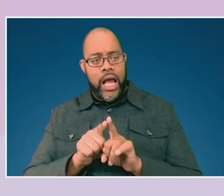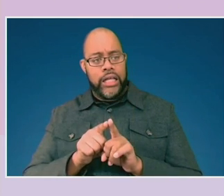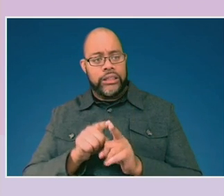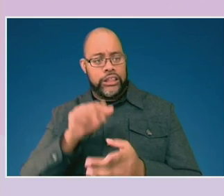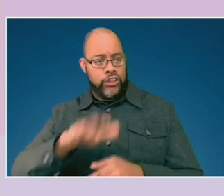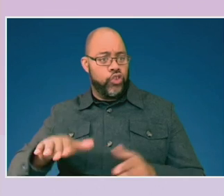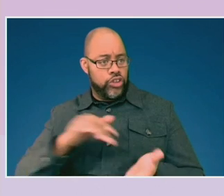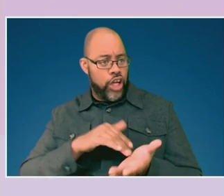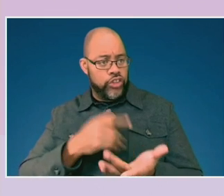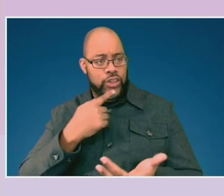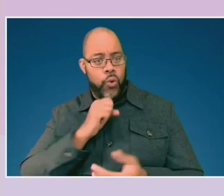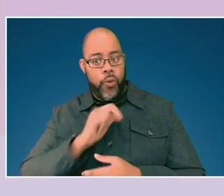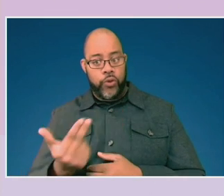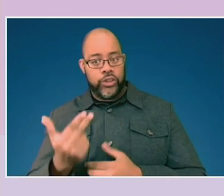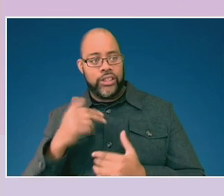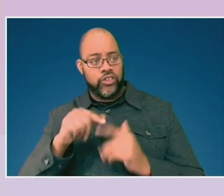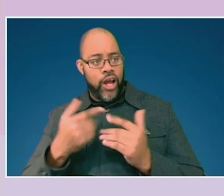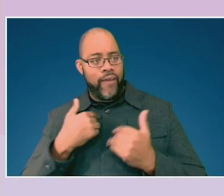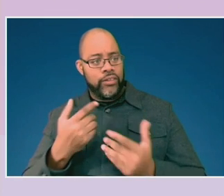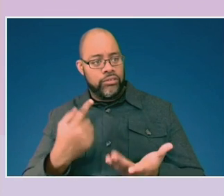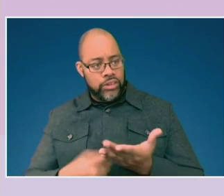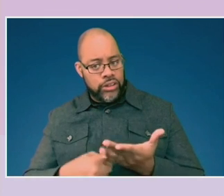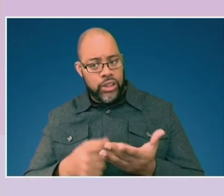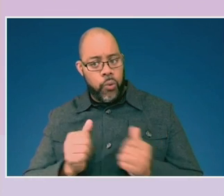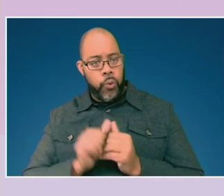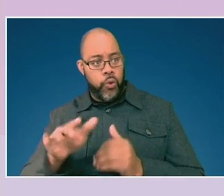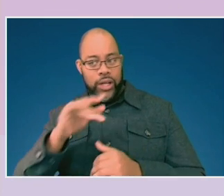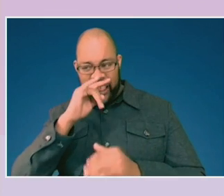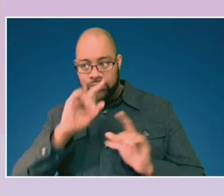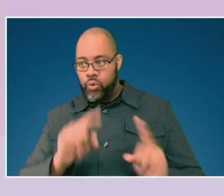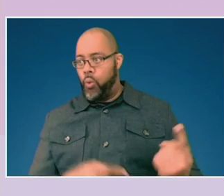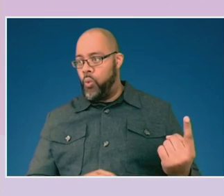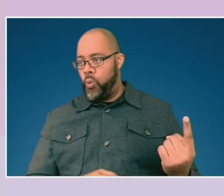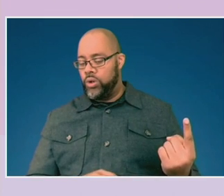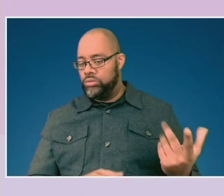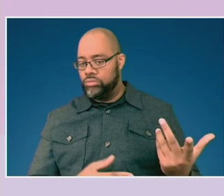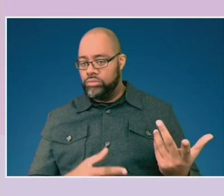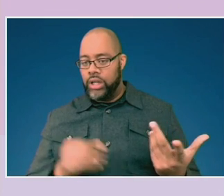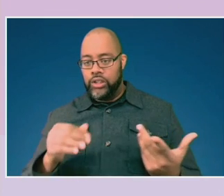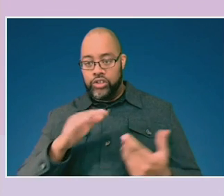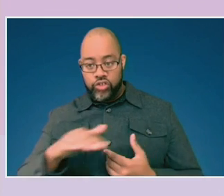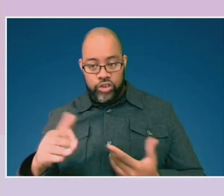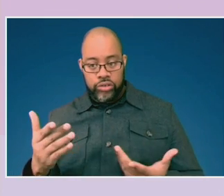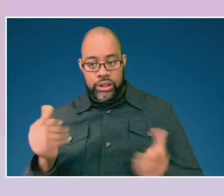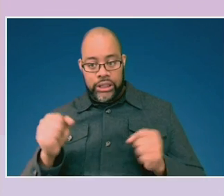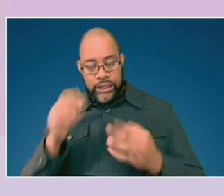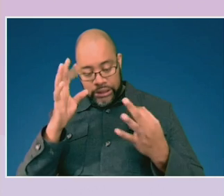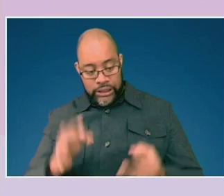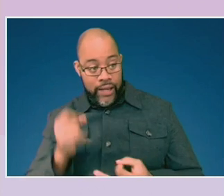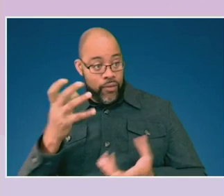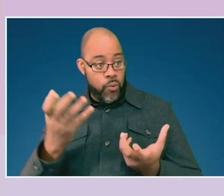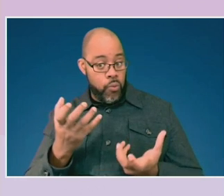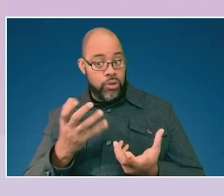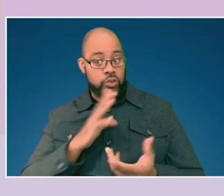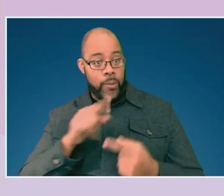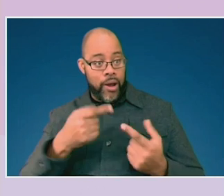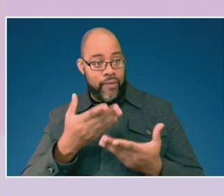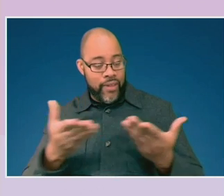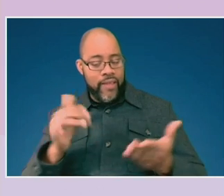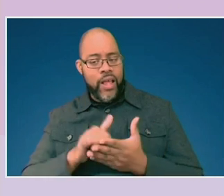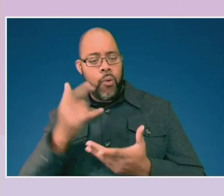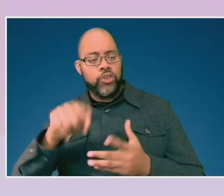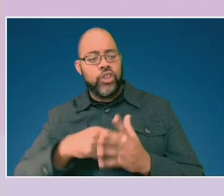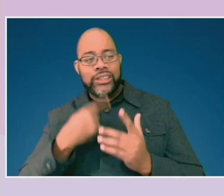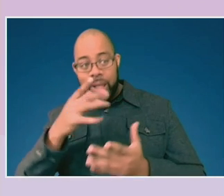at 13, I'm going to start having conversations with just your child. And your child, can decide what they're going to talk about. But this is why you start telling that